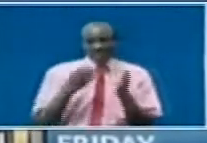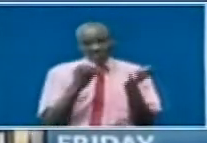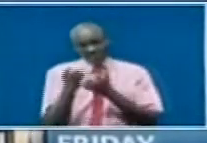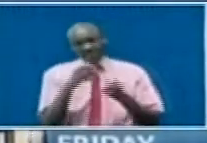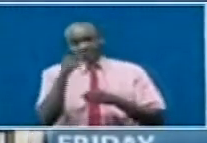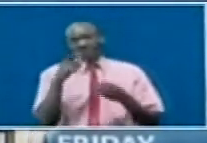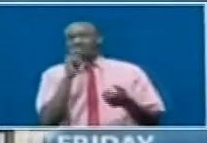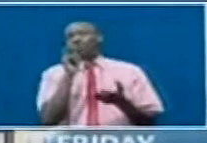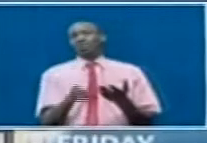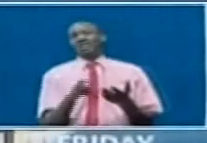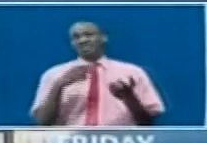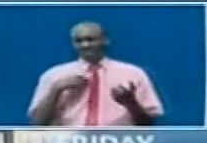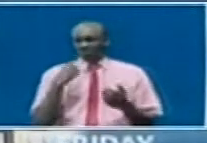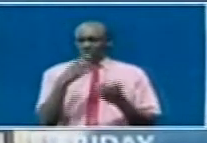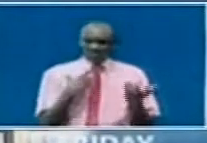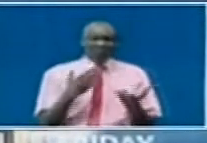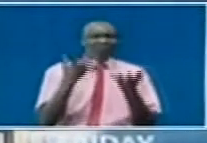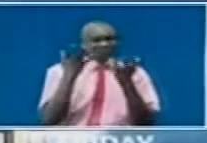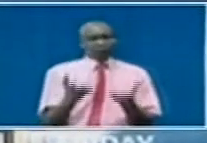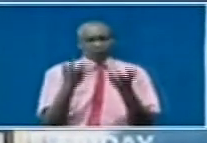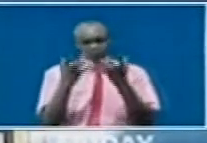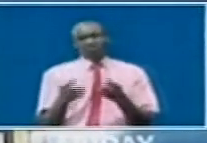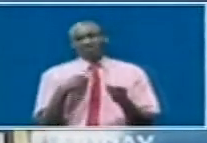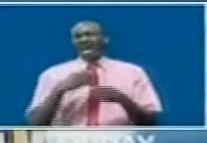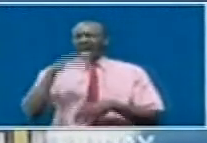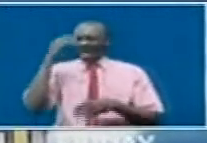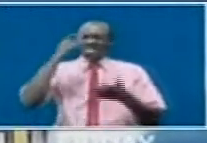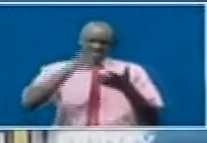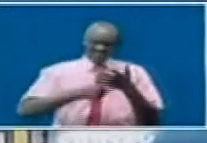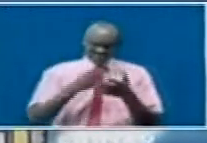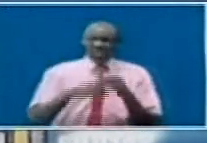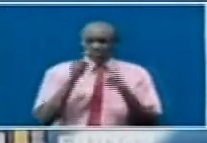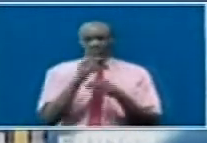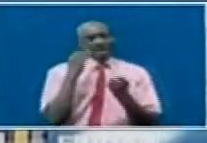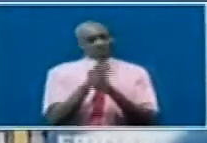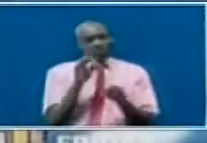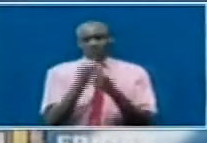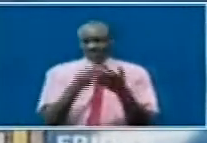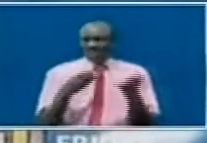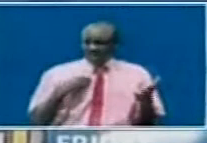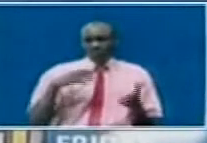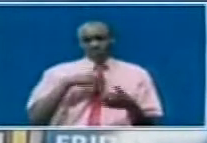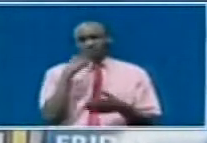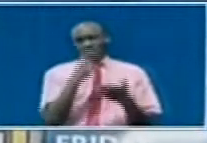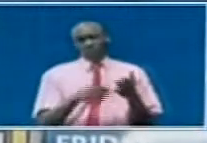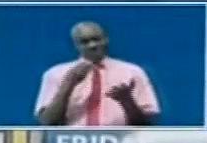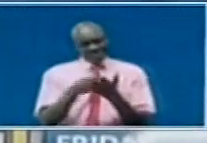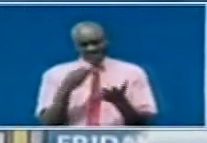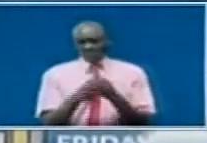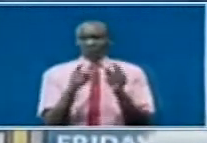alike have seen their margins weighed down by the high cost of energy, forcing many to invest in getting off the national